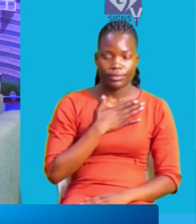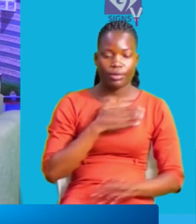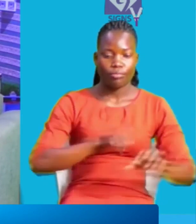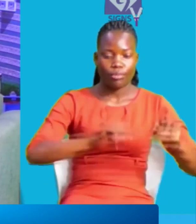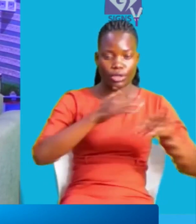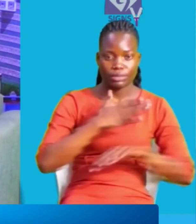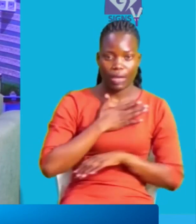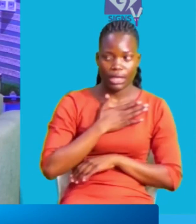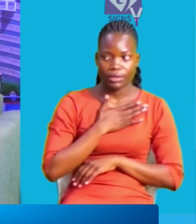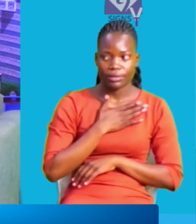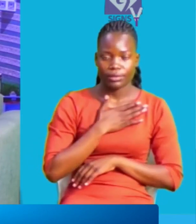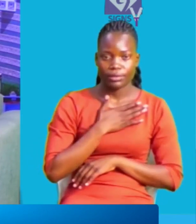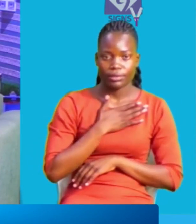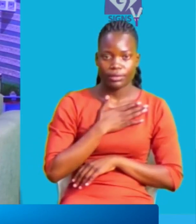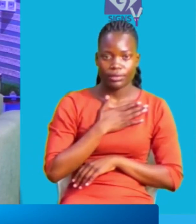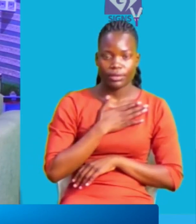in my immediate boss, yes,